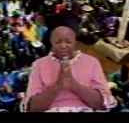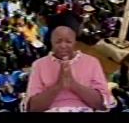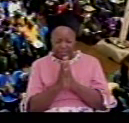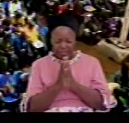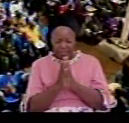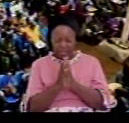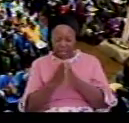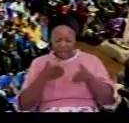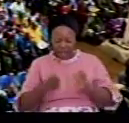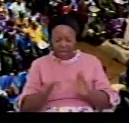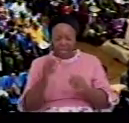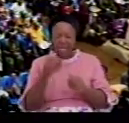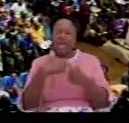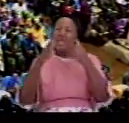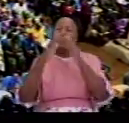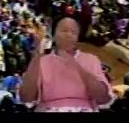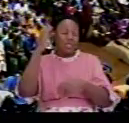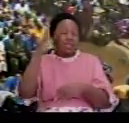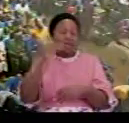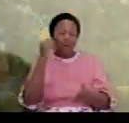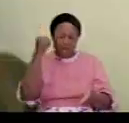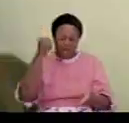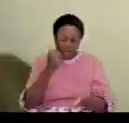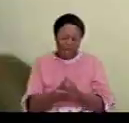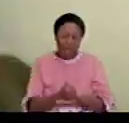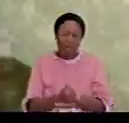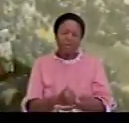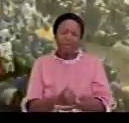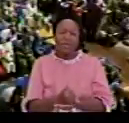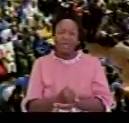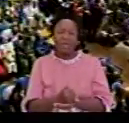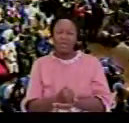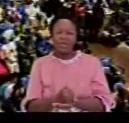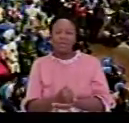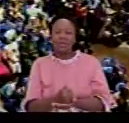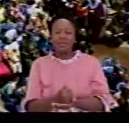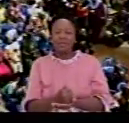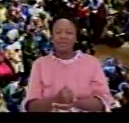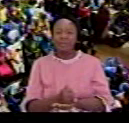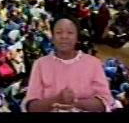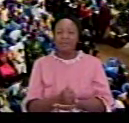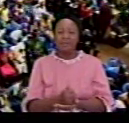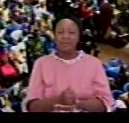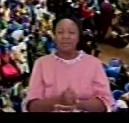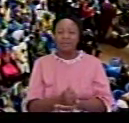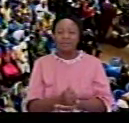Let heaven hear your amen.